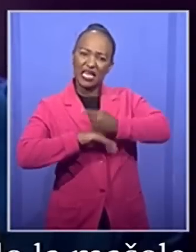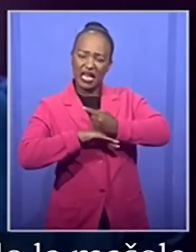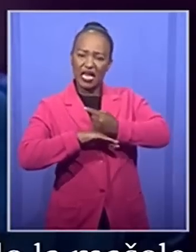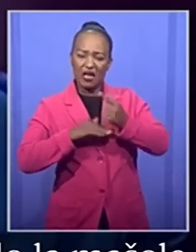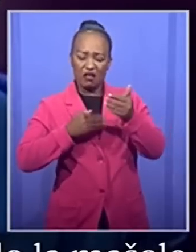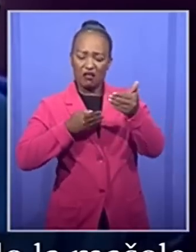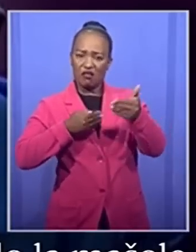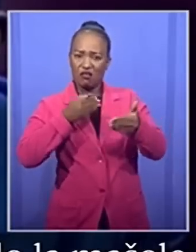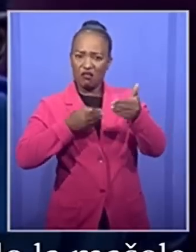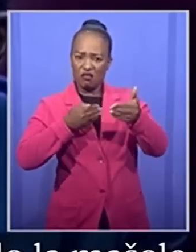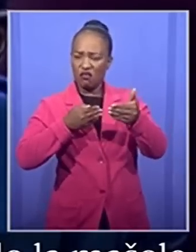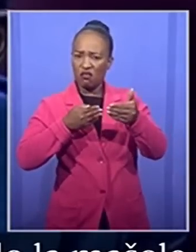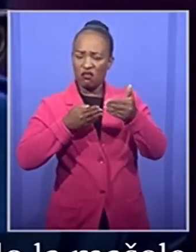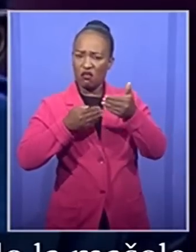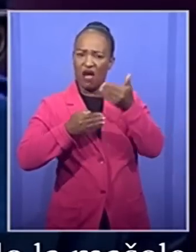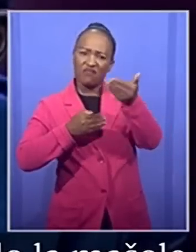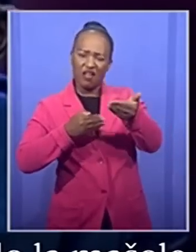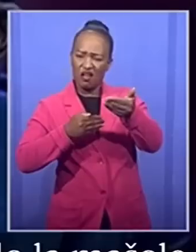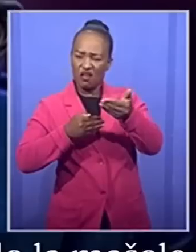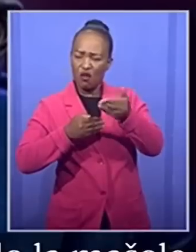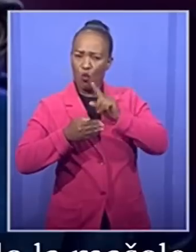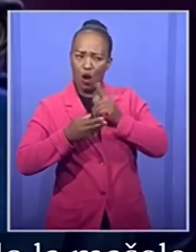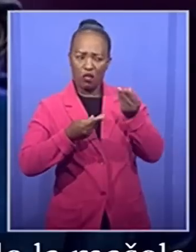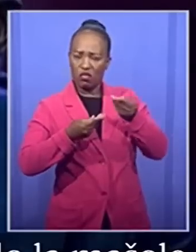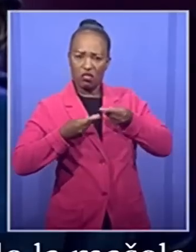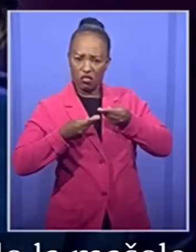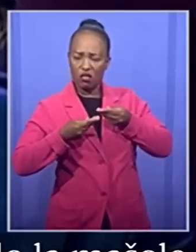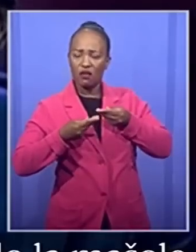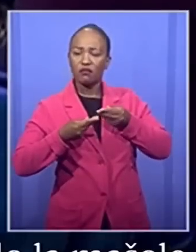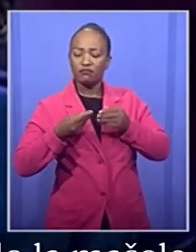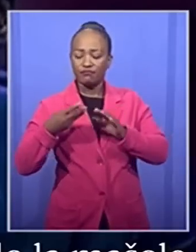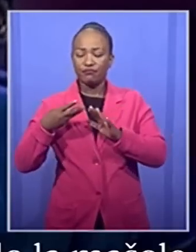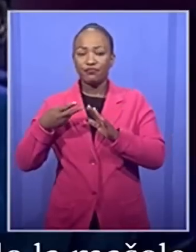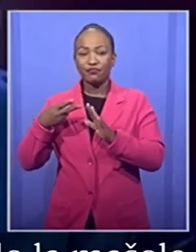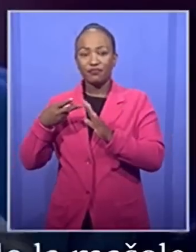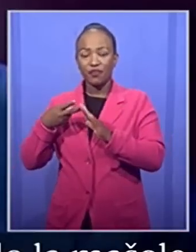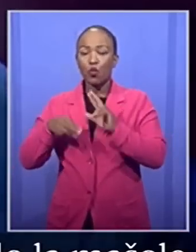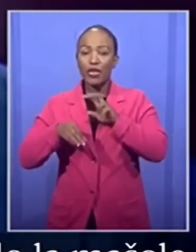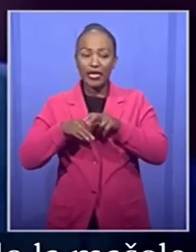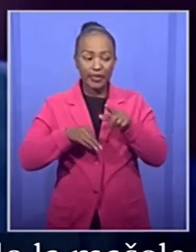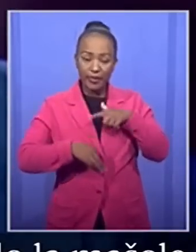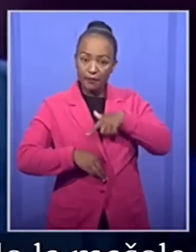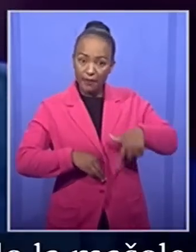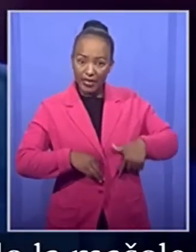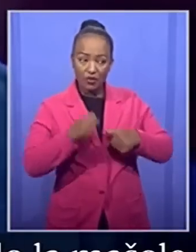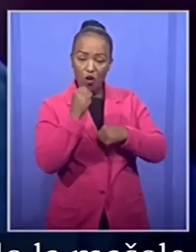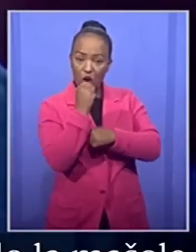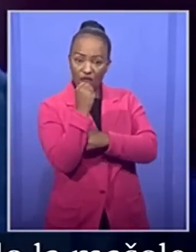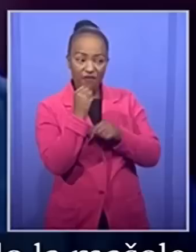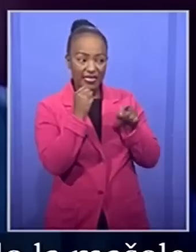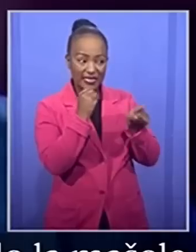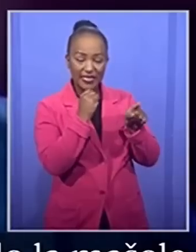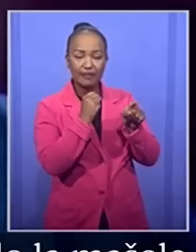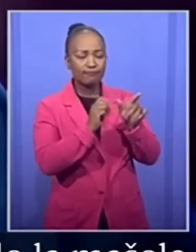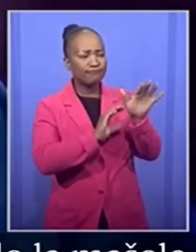window. And secondly, we require an explanation from the presidency on the